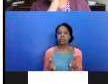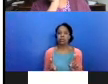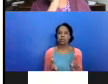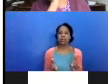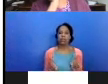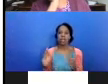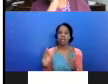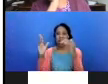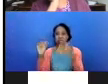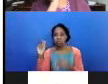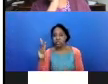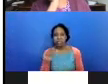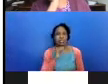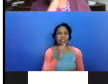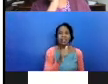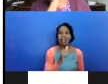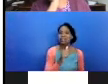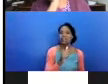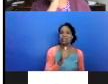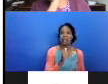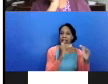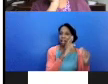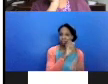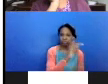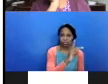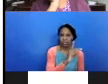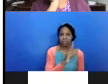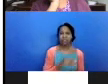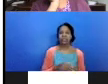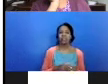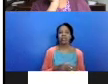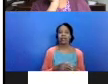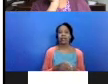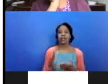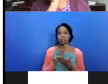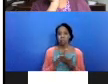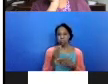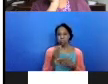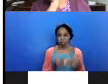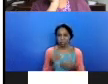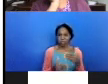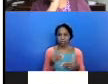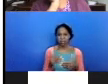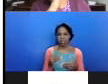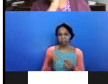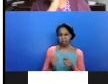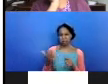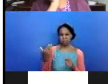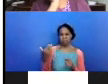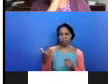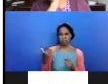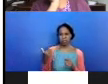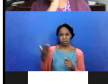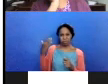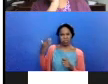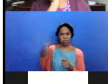risk. And so part of this process is, and just in terms of kind of like how I was stuck in phase one in the early work,